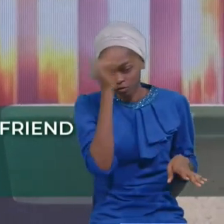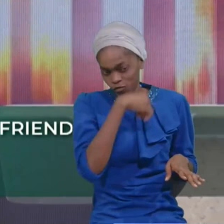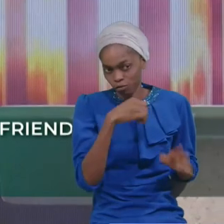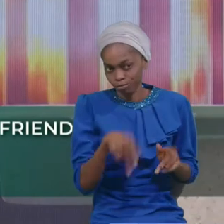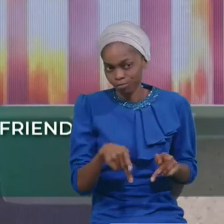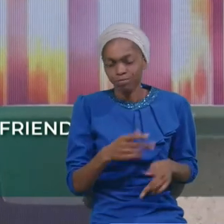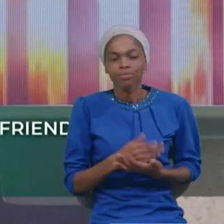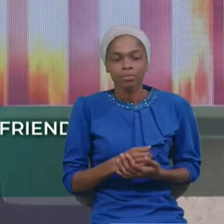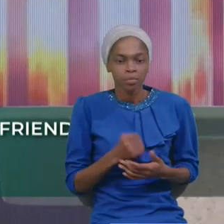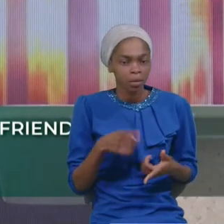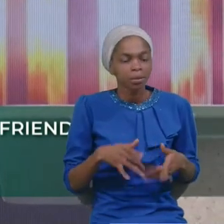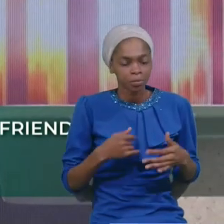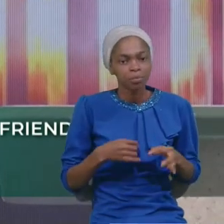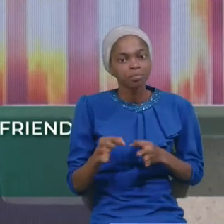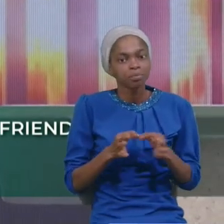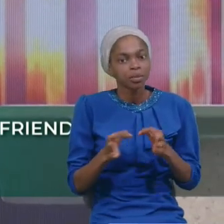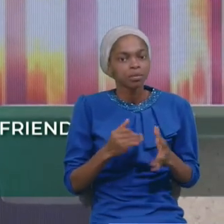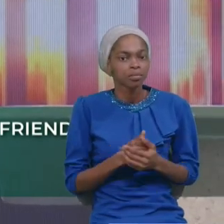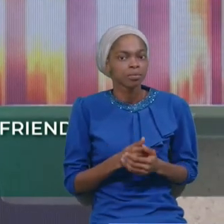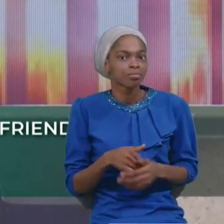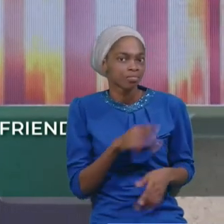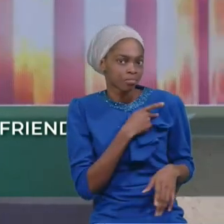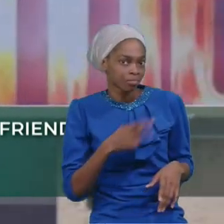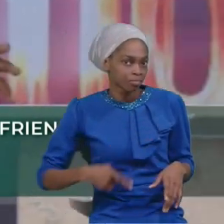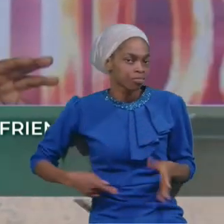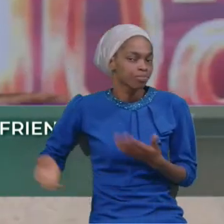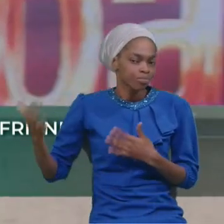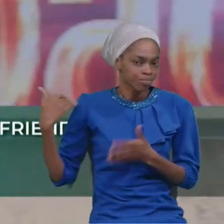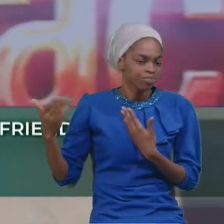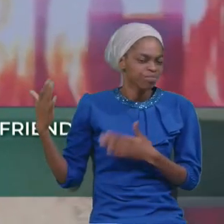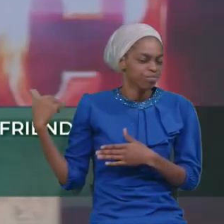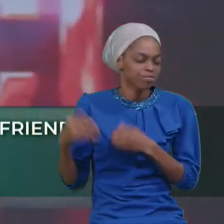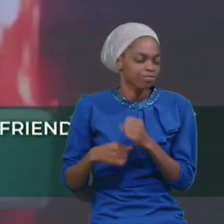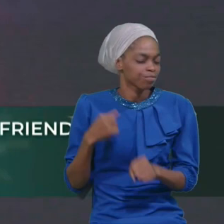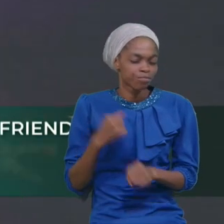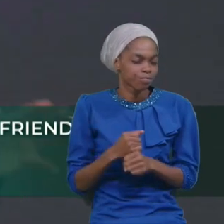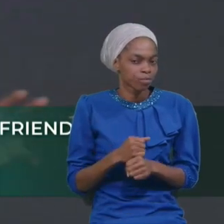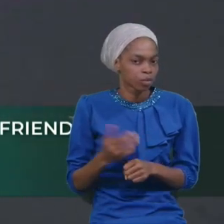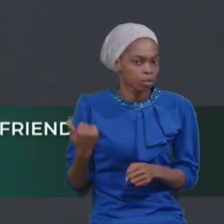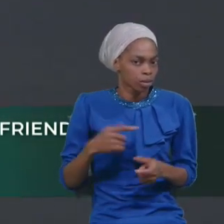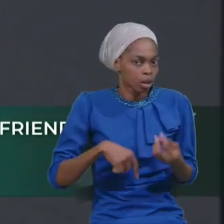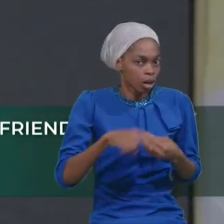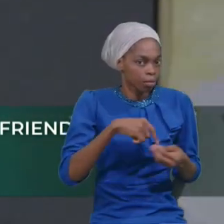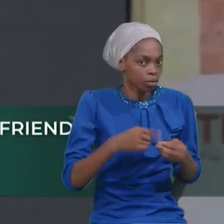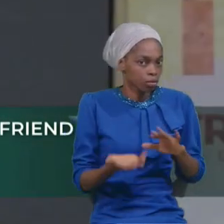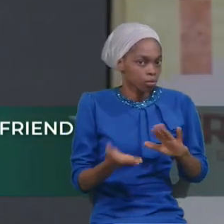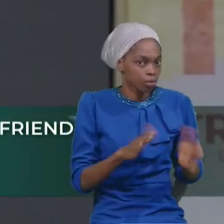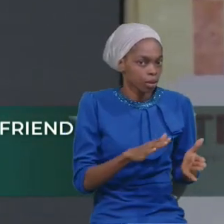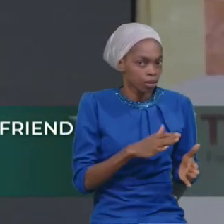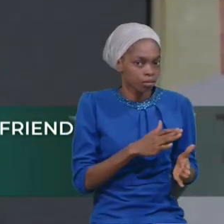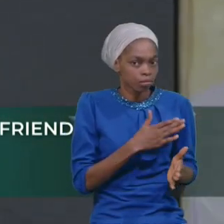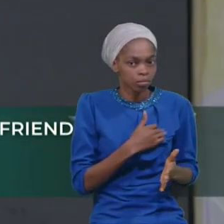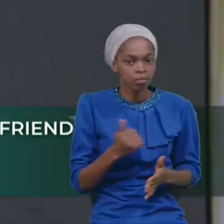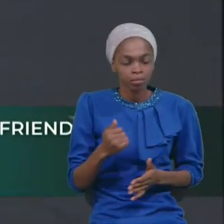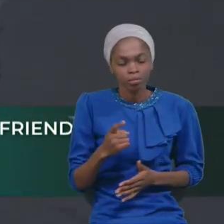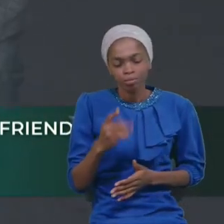was about to die, and he knew it. And those days, the king used to have